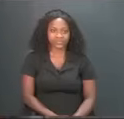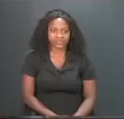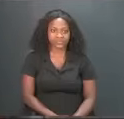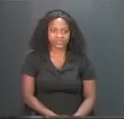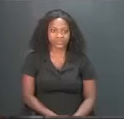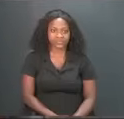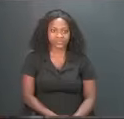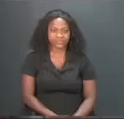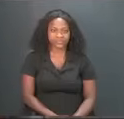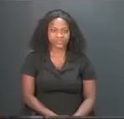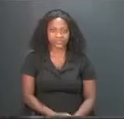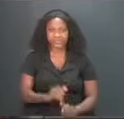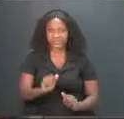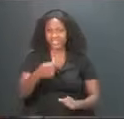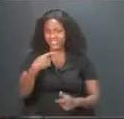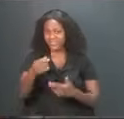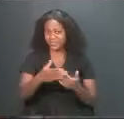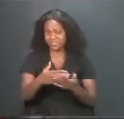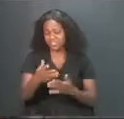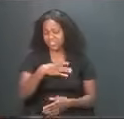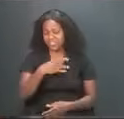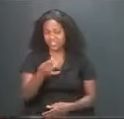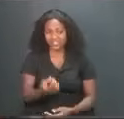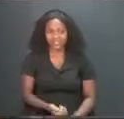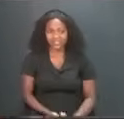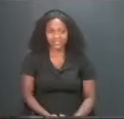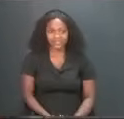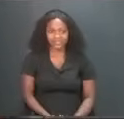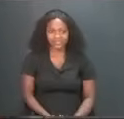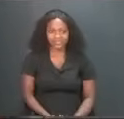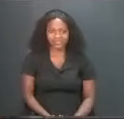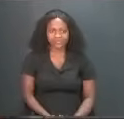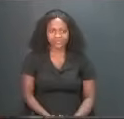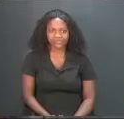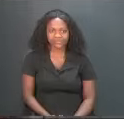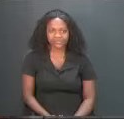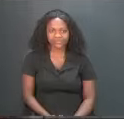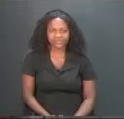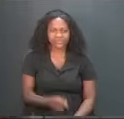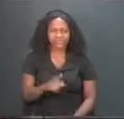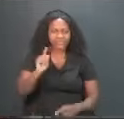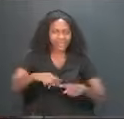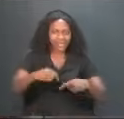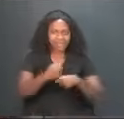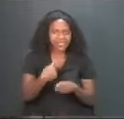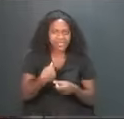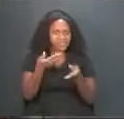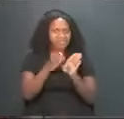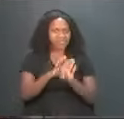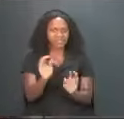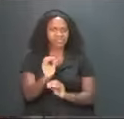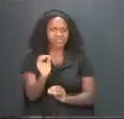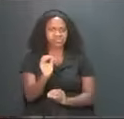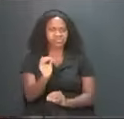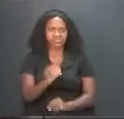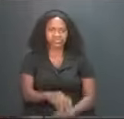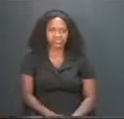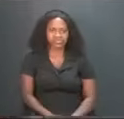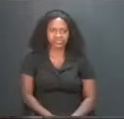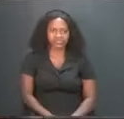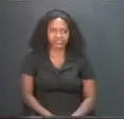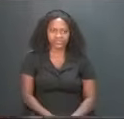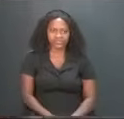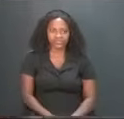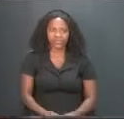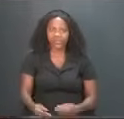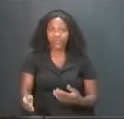you can say whatever you want to say. No, but let me make it very, you cannot scare me. You cannot scare me. Whatever I